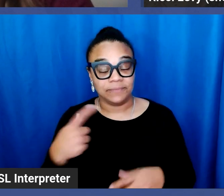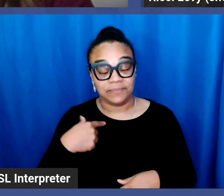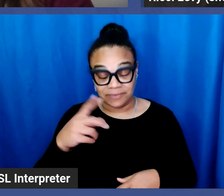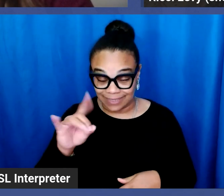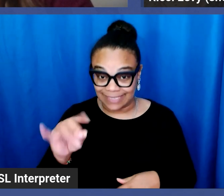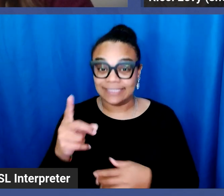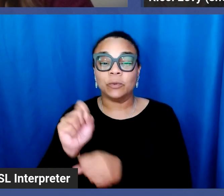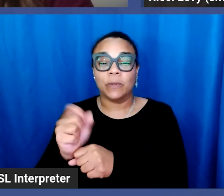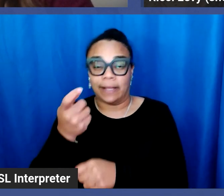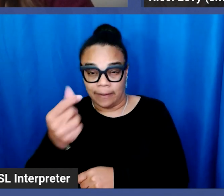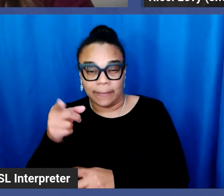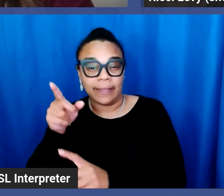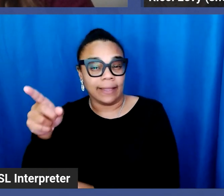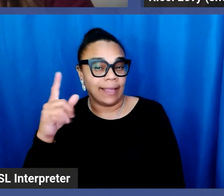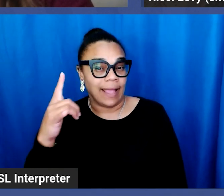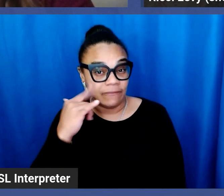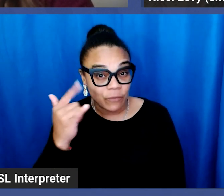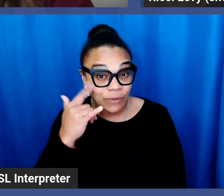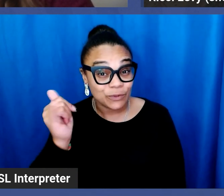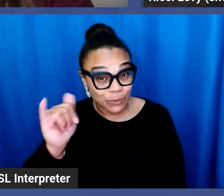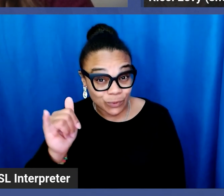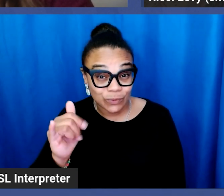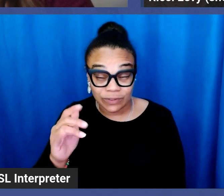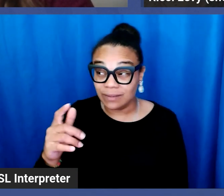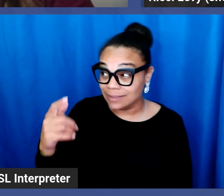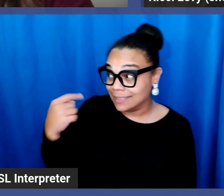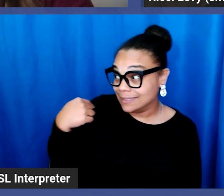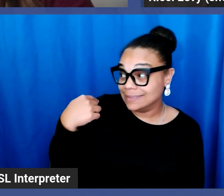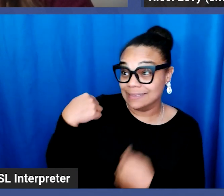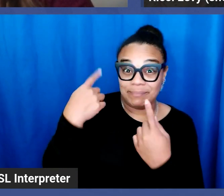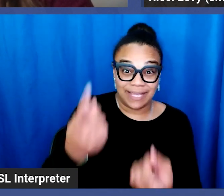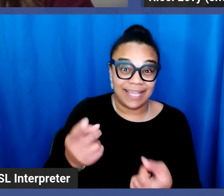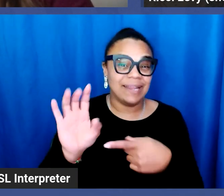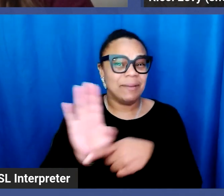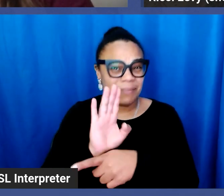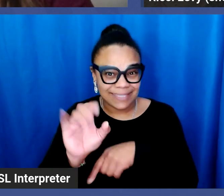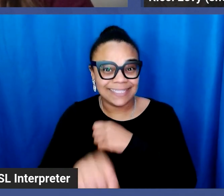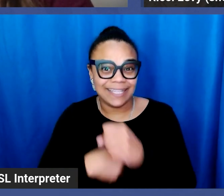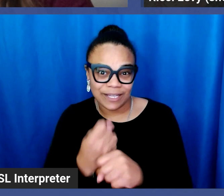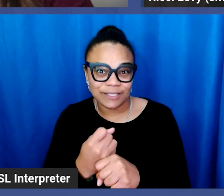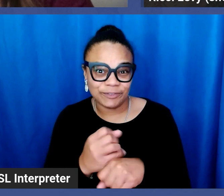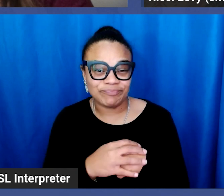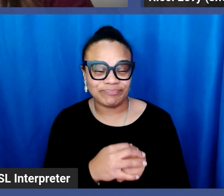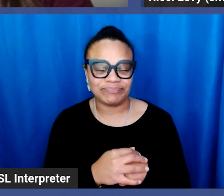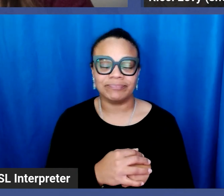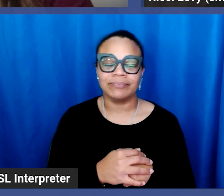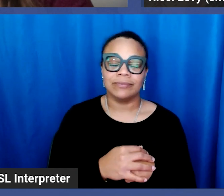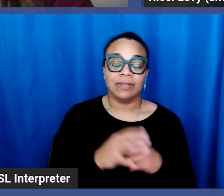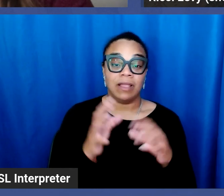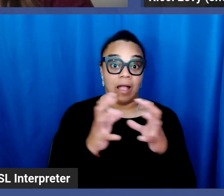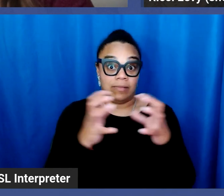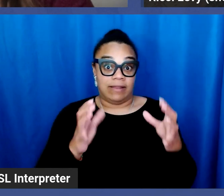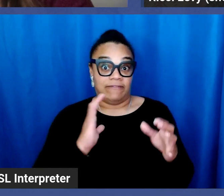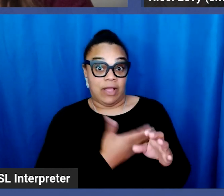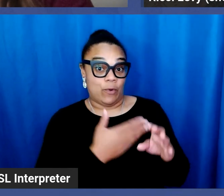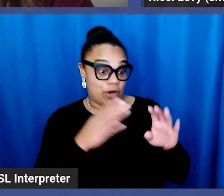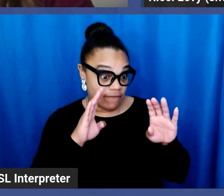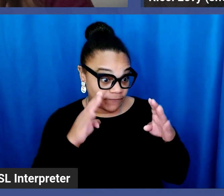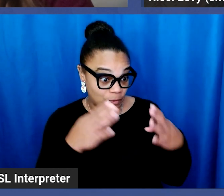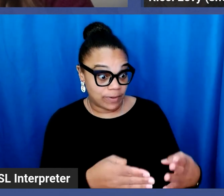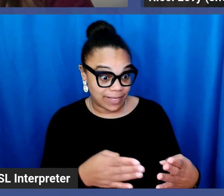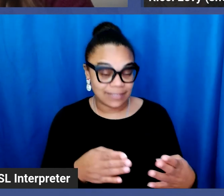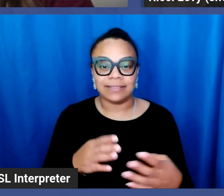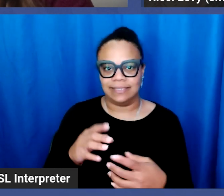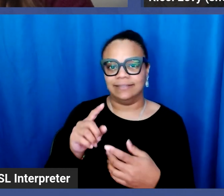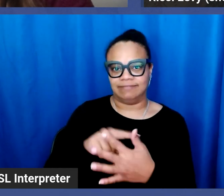work in California as well. So it's been busy. It has been a busy year, and so much of what we've been focused on is really those